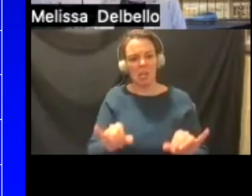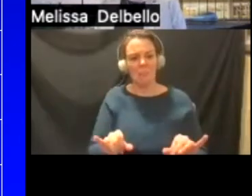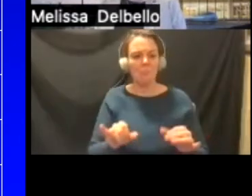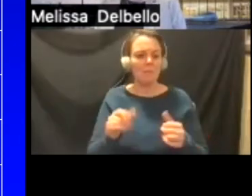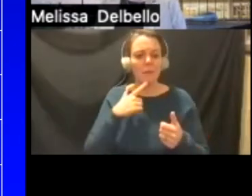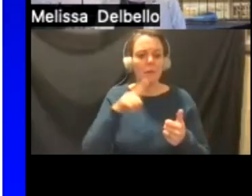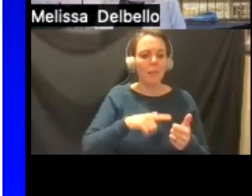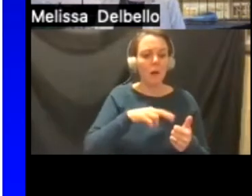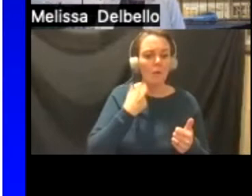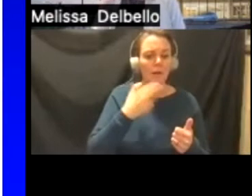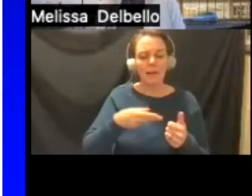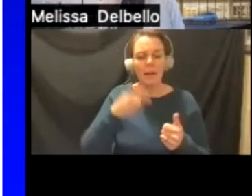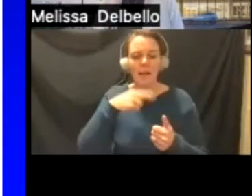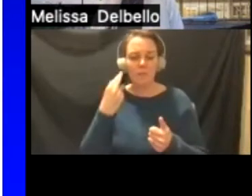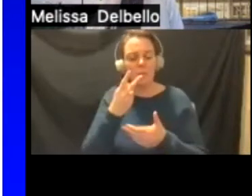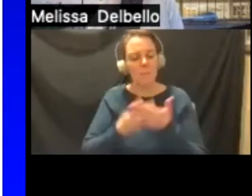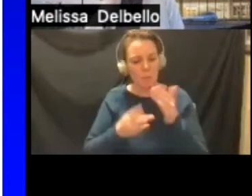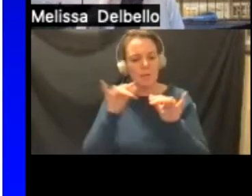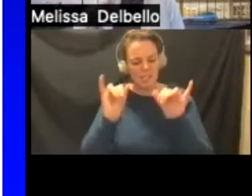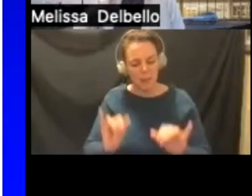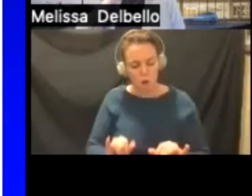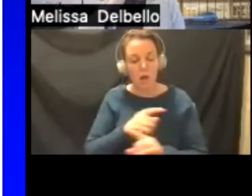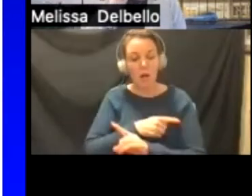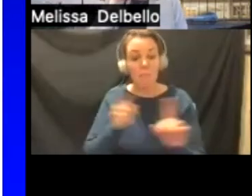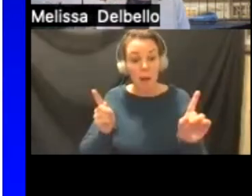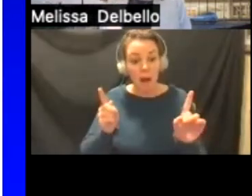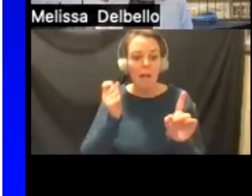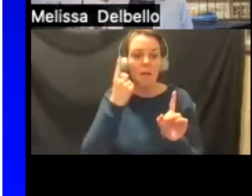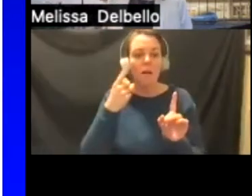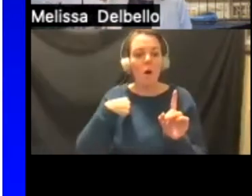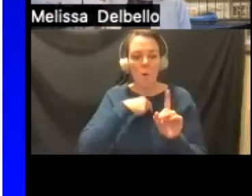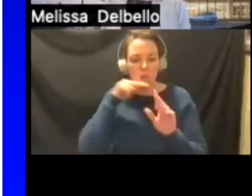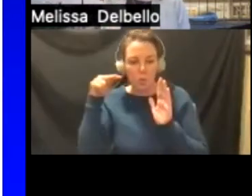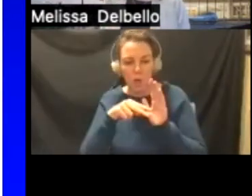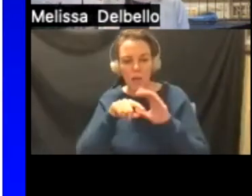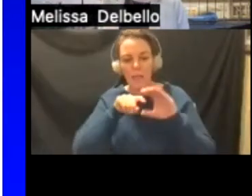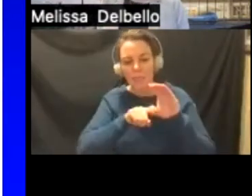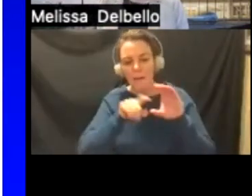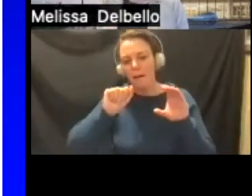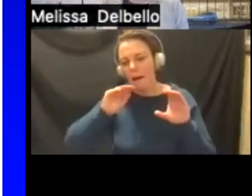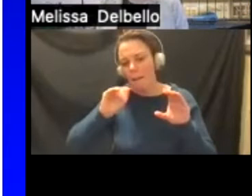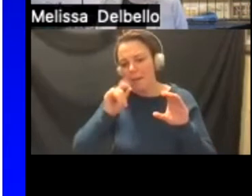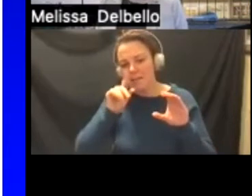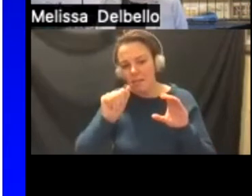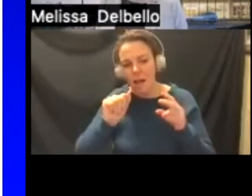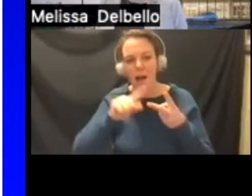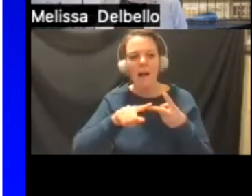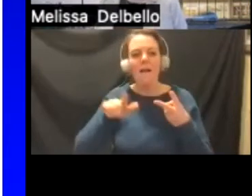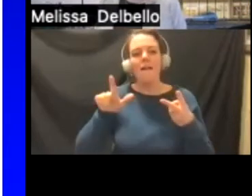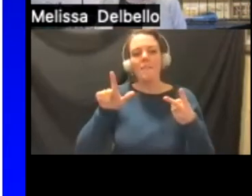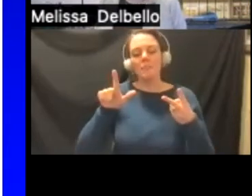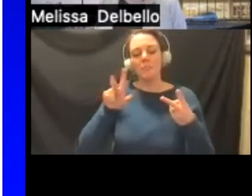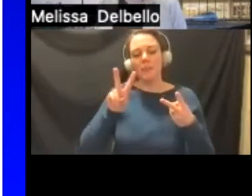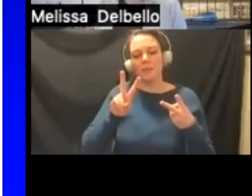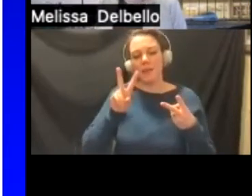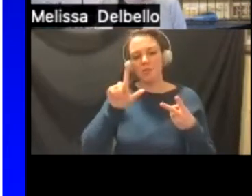low-risk and high-risk groups. But when you start to look at the amygdala, ventrolateral prefrontal cortex